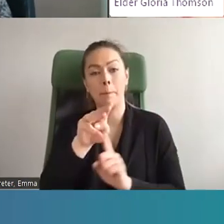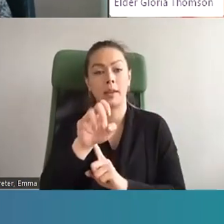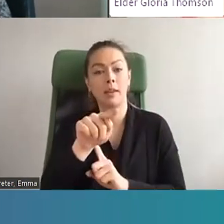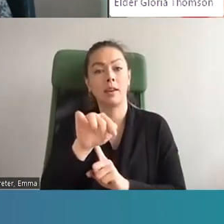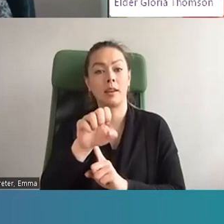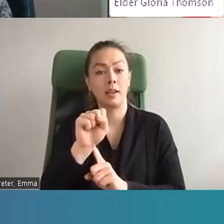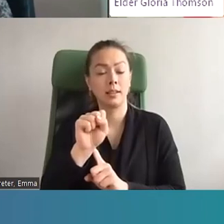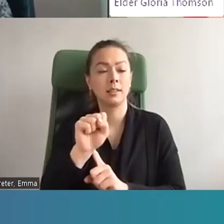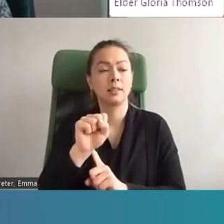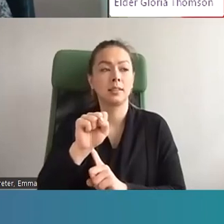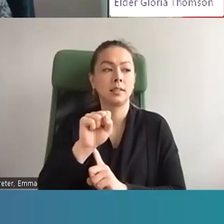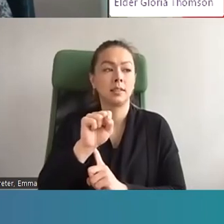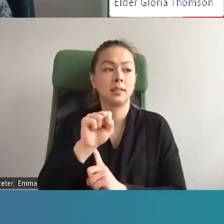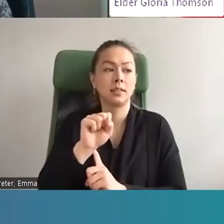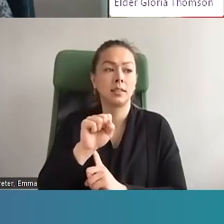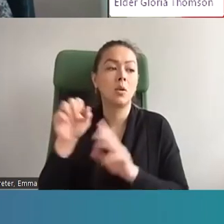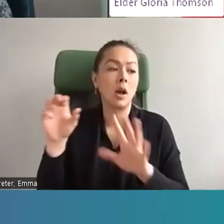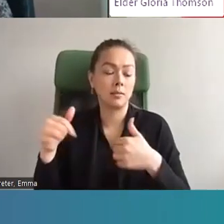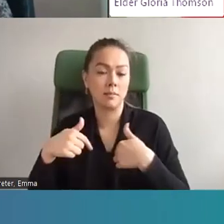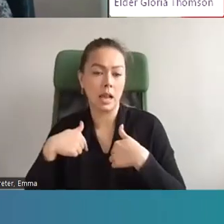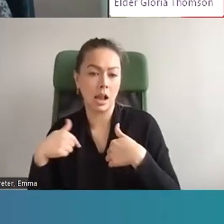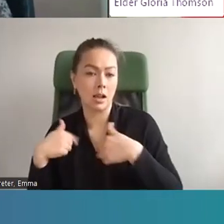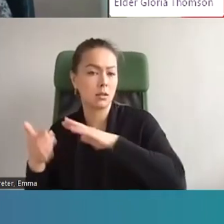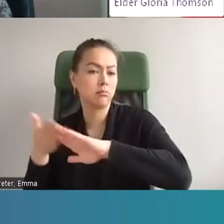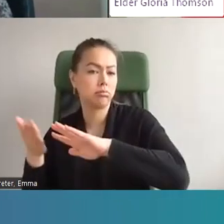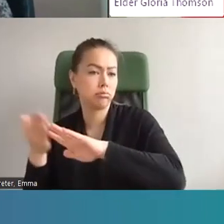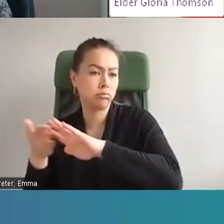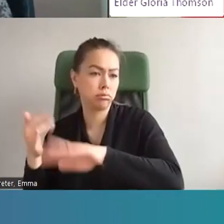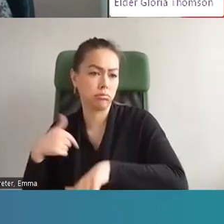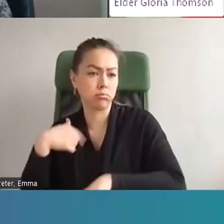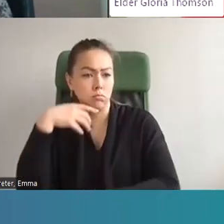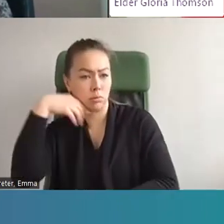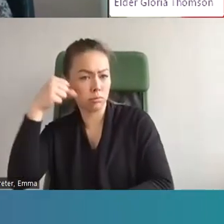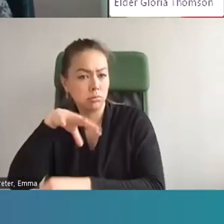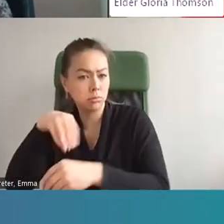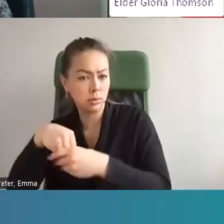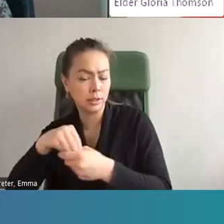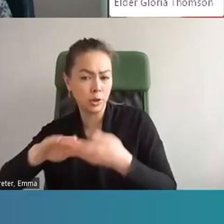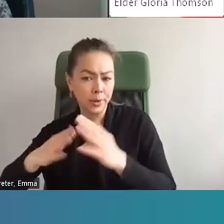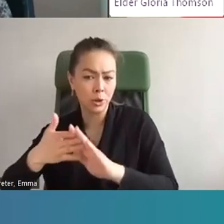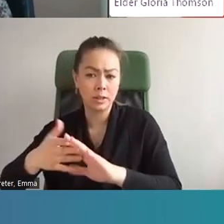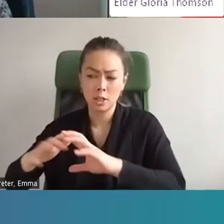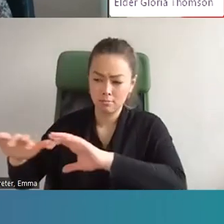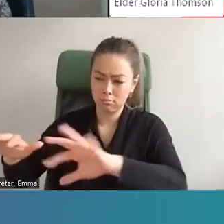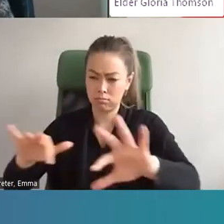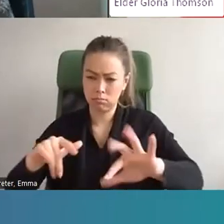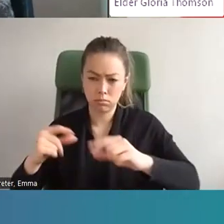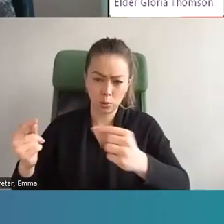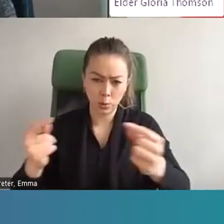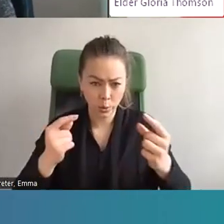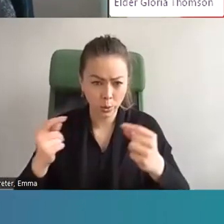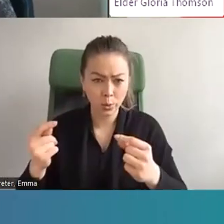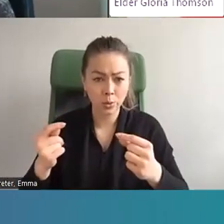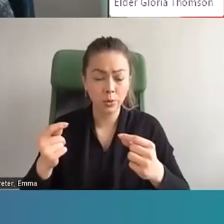as a functioning elder in the community now, when I'm going to be a knowledge